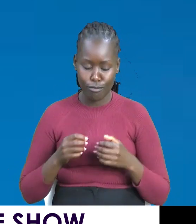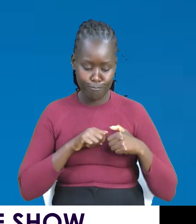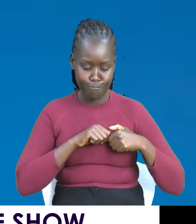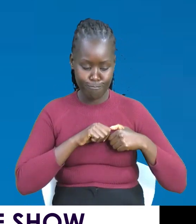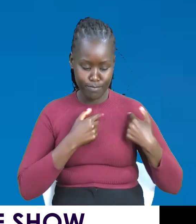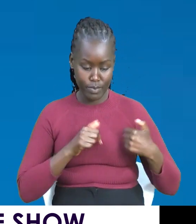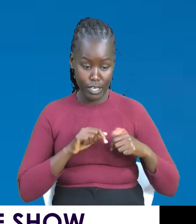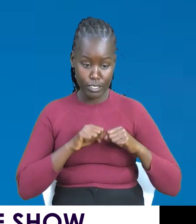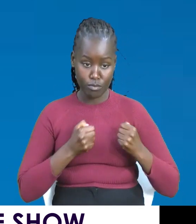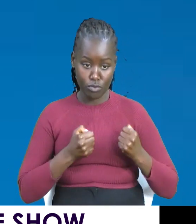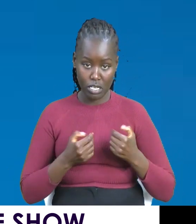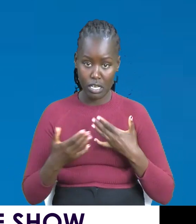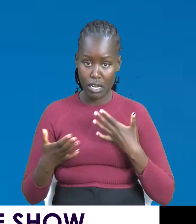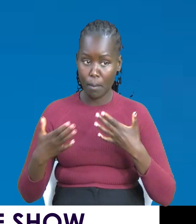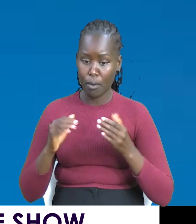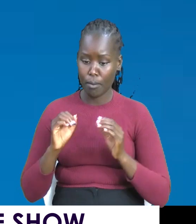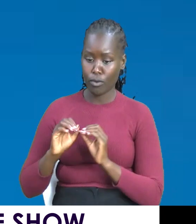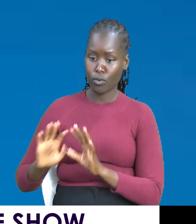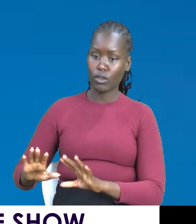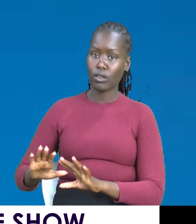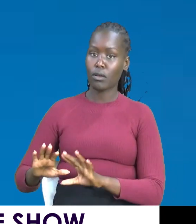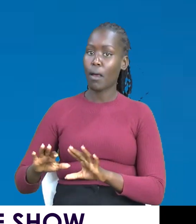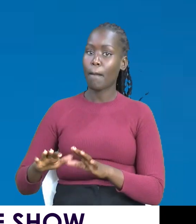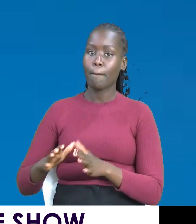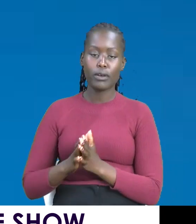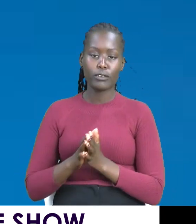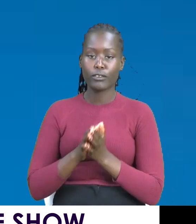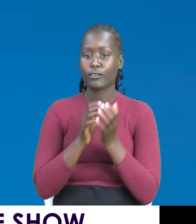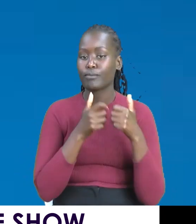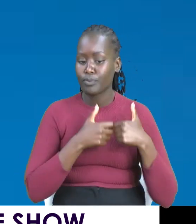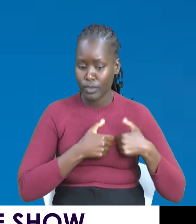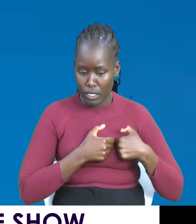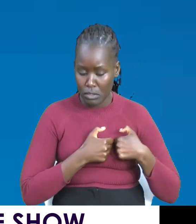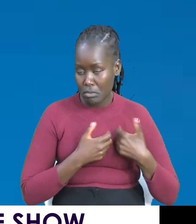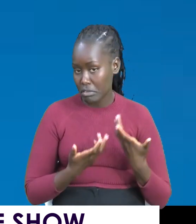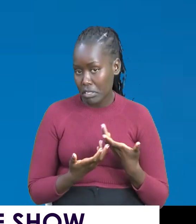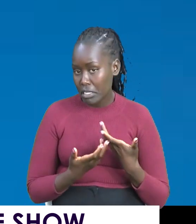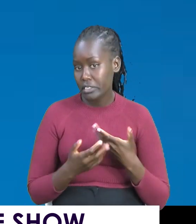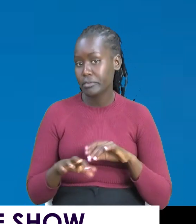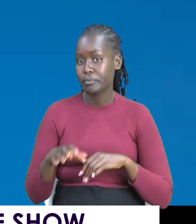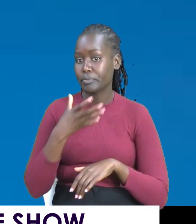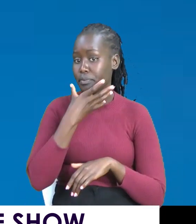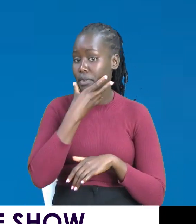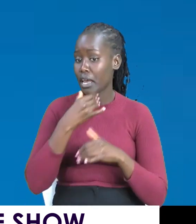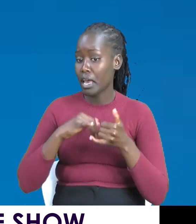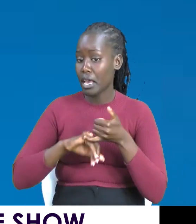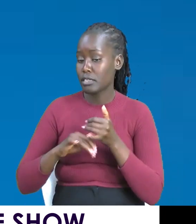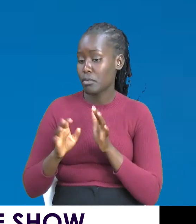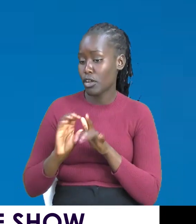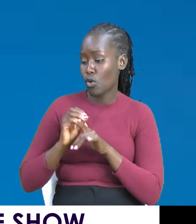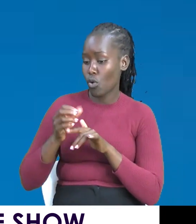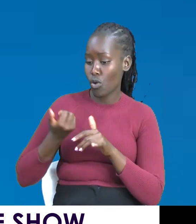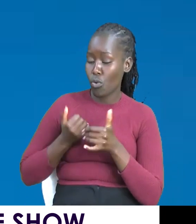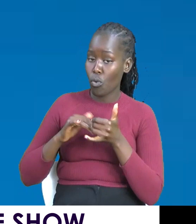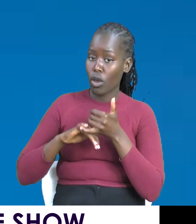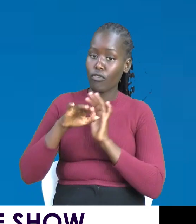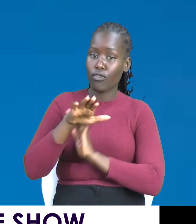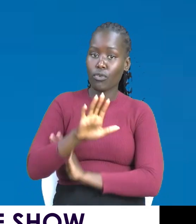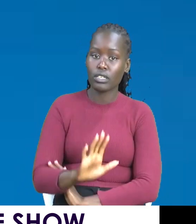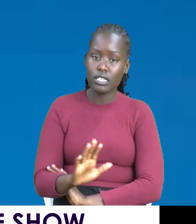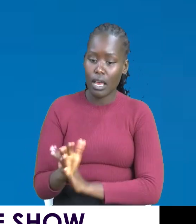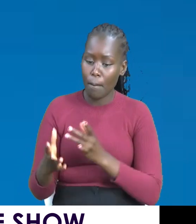broken-hearted. You may have been left by your loved one, maybe your girlfriend, your husband, or your wife. You may have